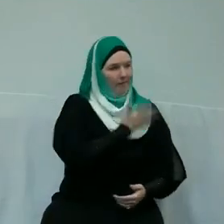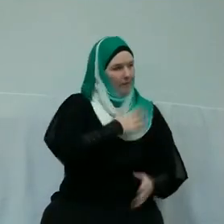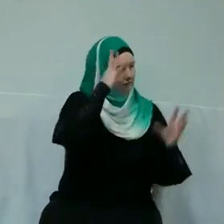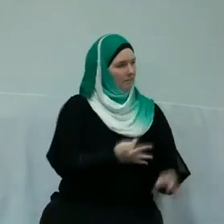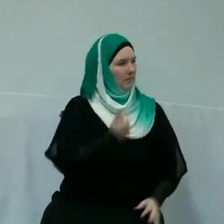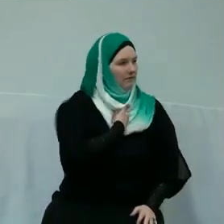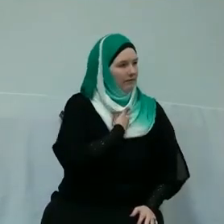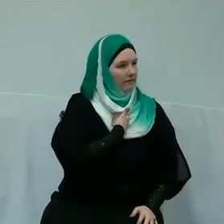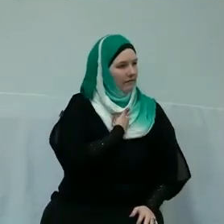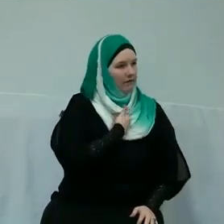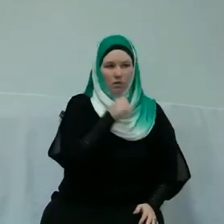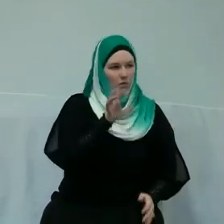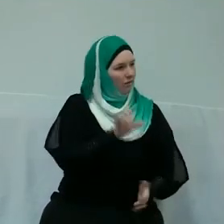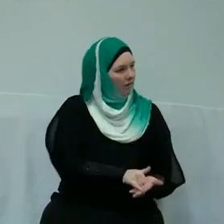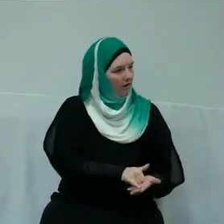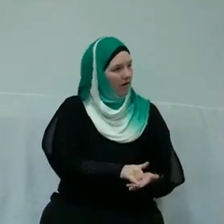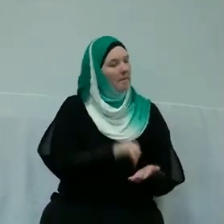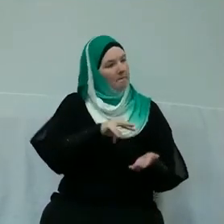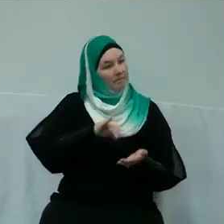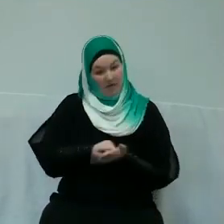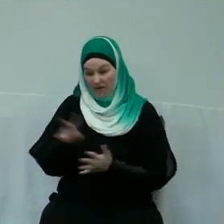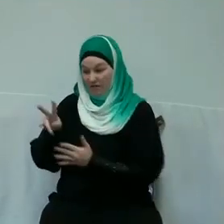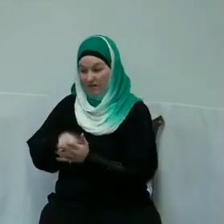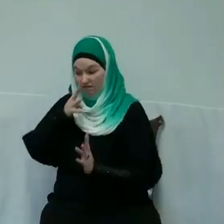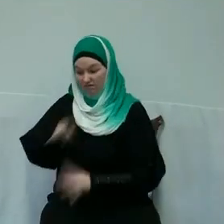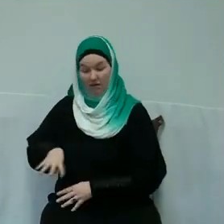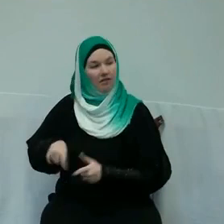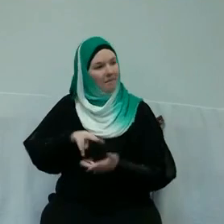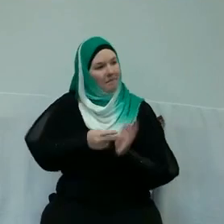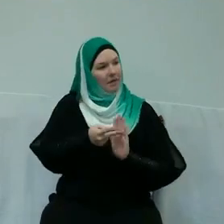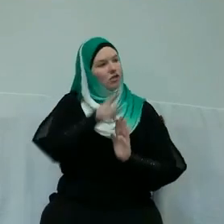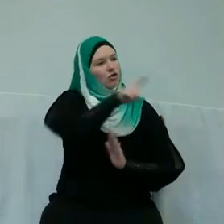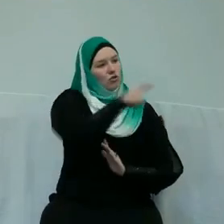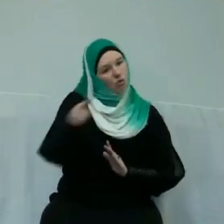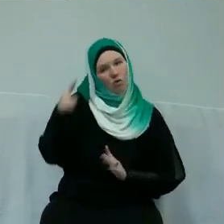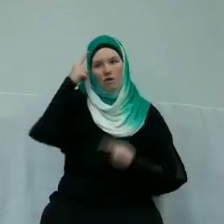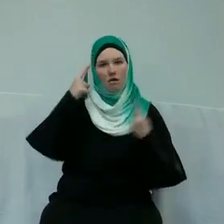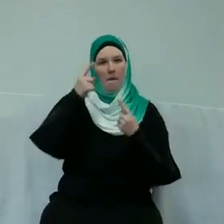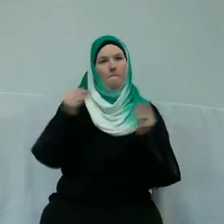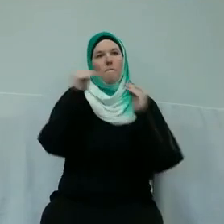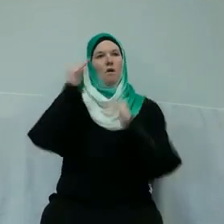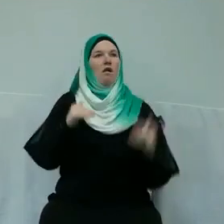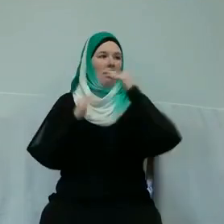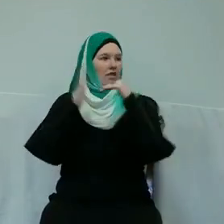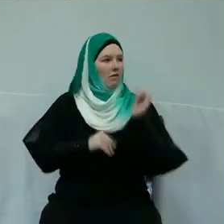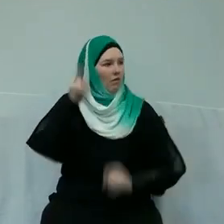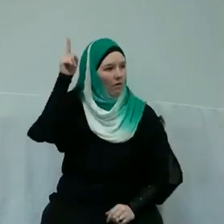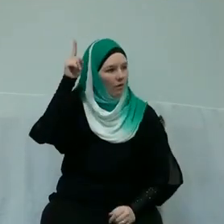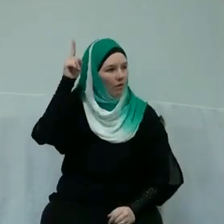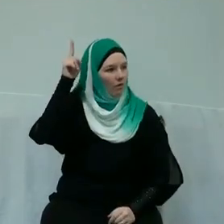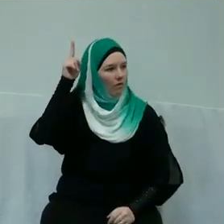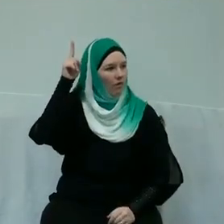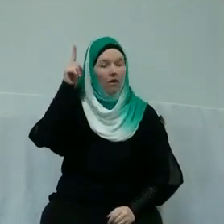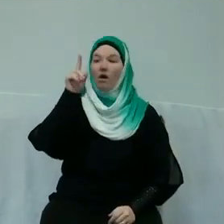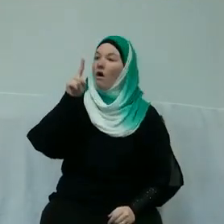logic ahead of what Allah gives you of facts and interest and means and tools to